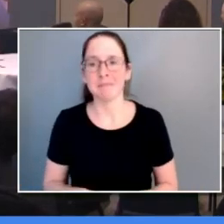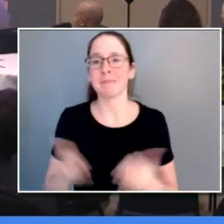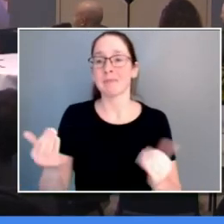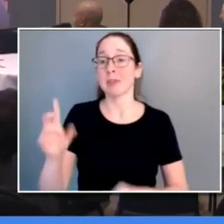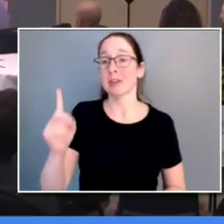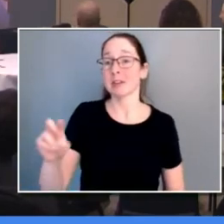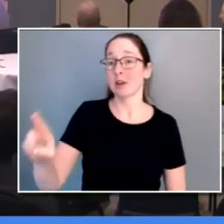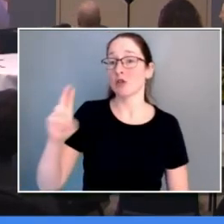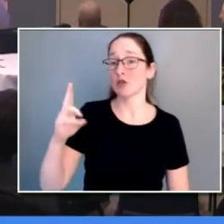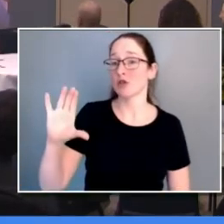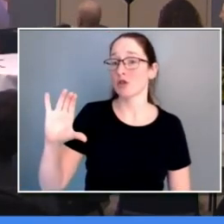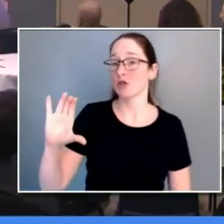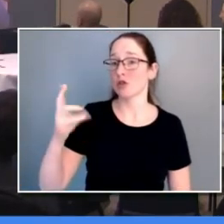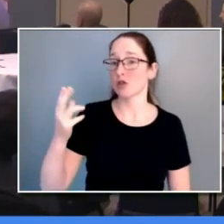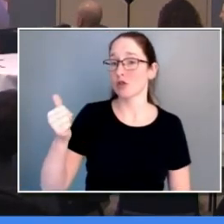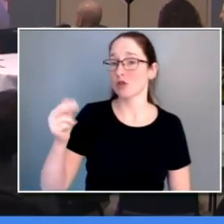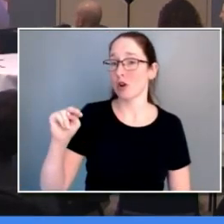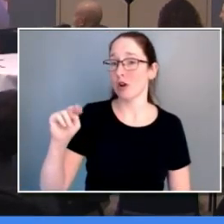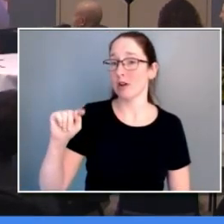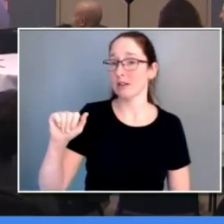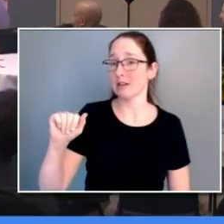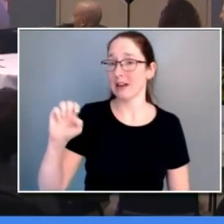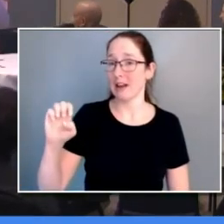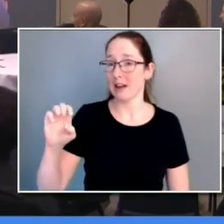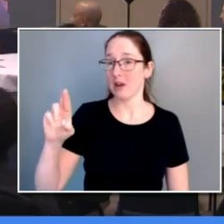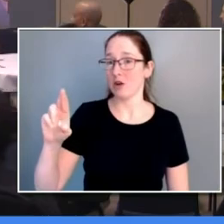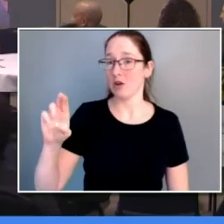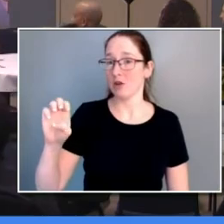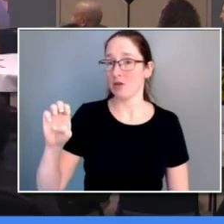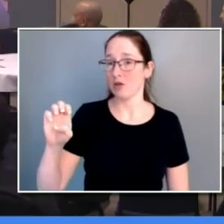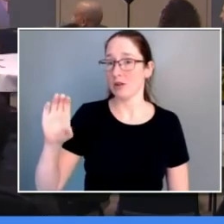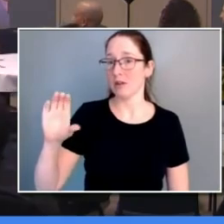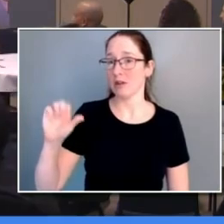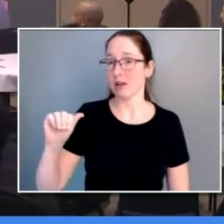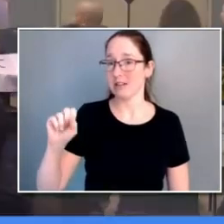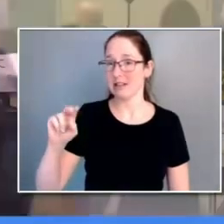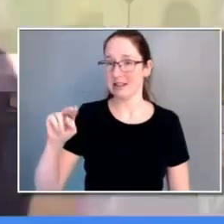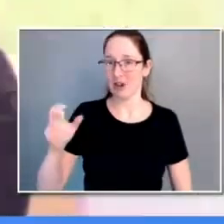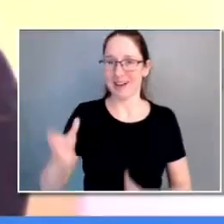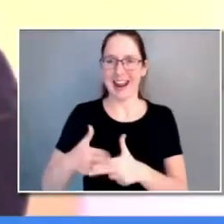Dr. Shantae Rakasner, Acting President of Seattle Central College. Hi there.